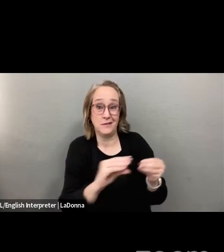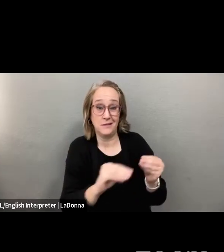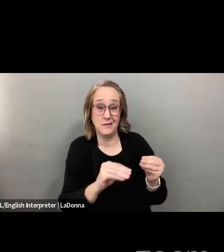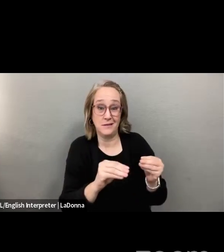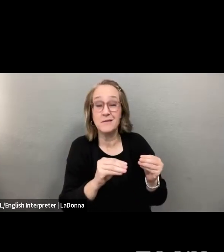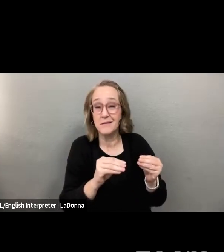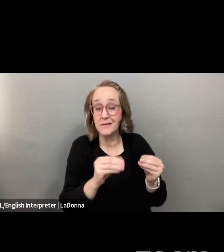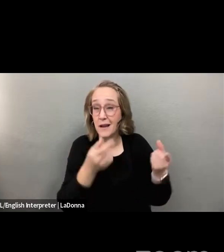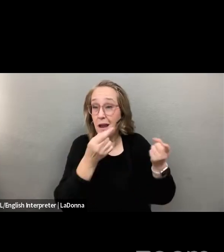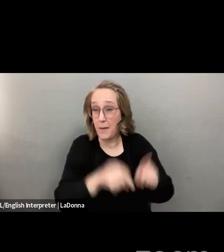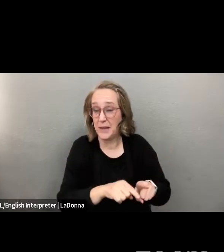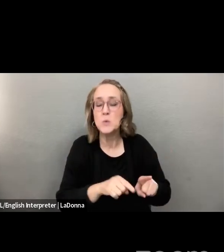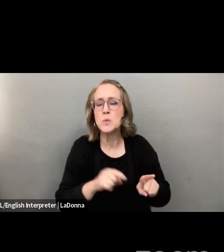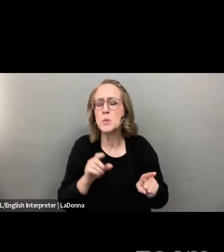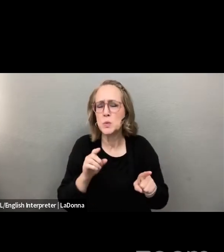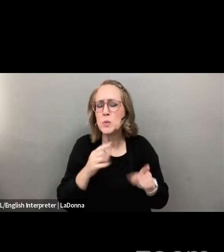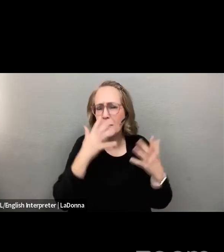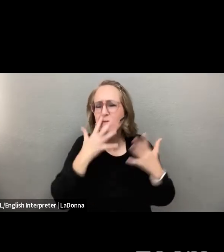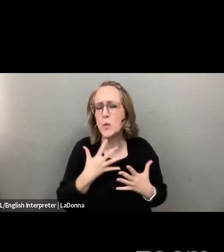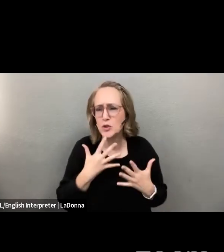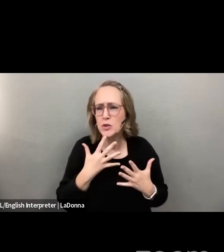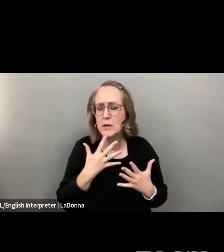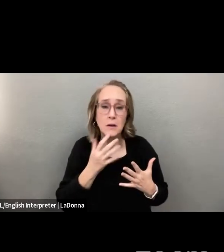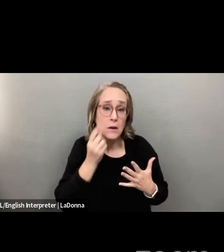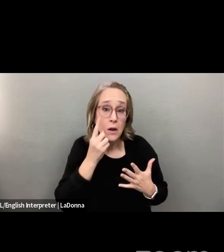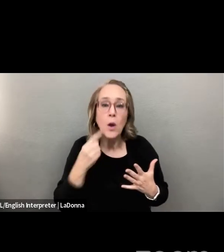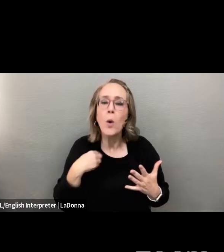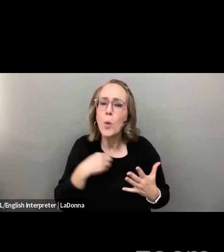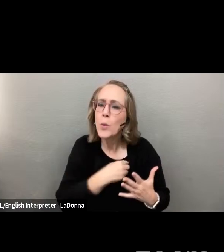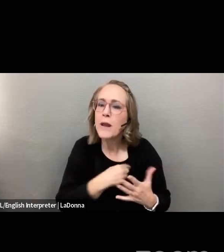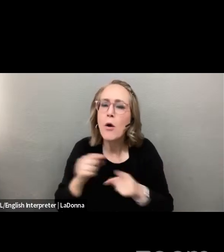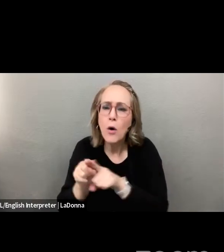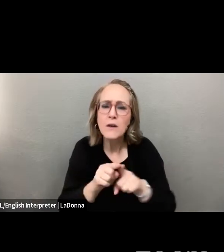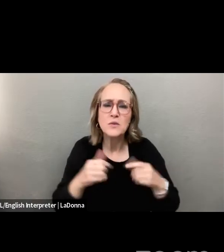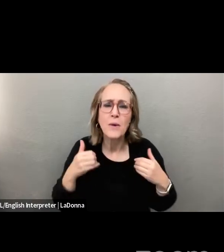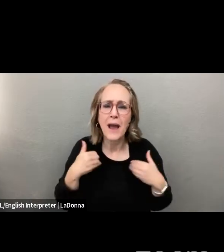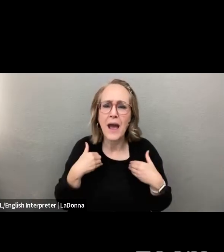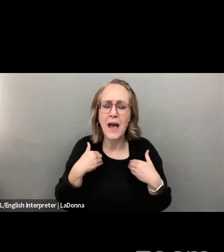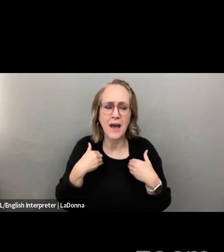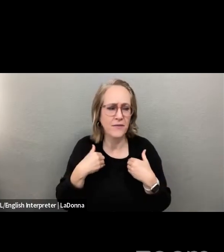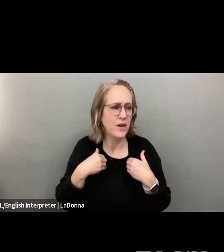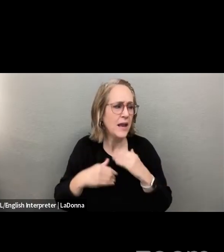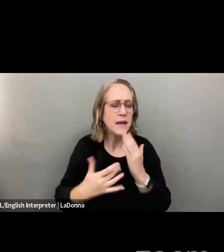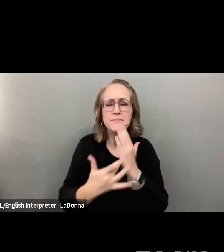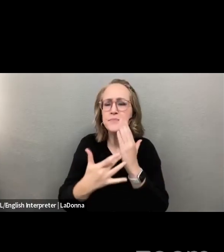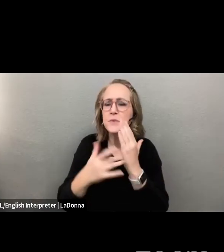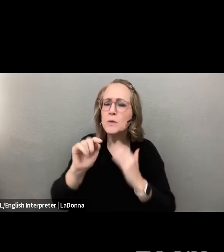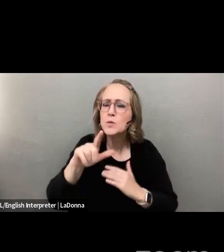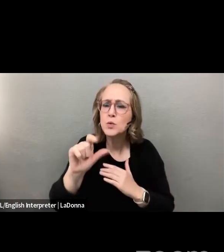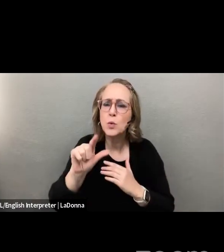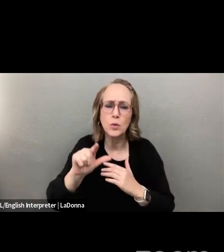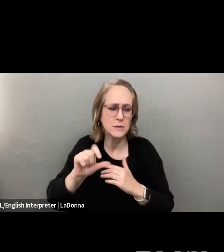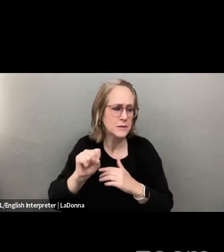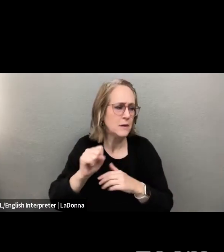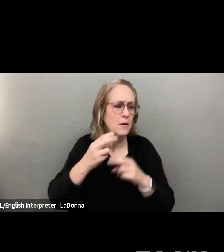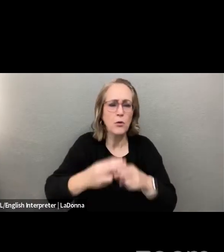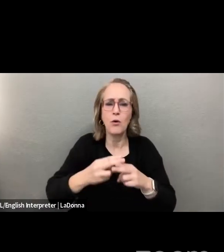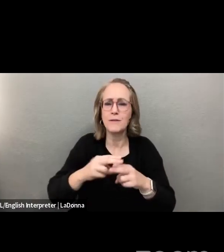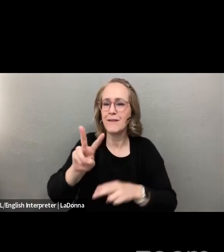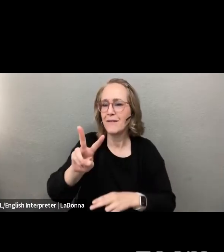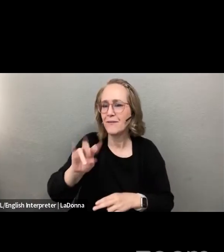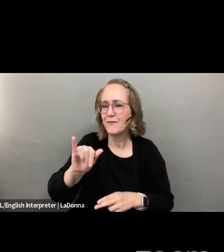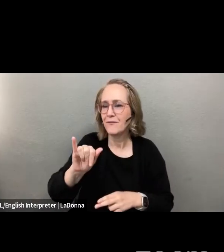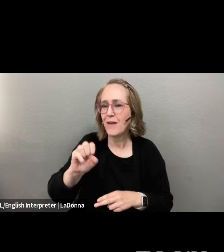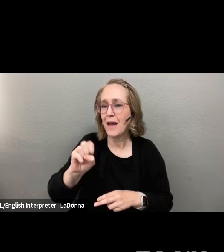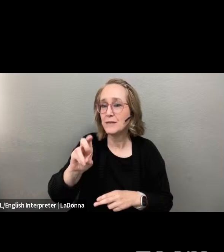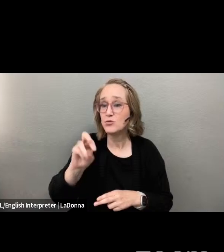situation, and to remind everybody that we do have the visor cards as well. So whether for the hard of hearing and for the